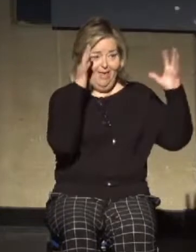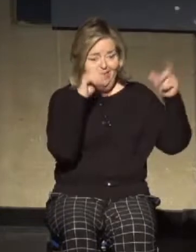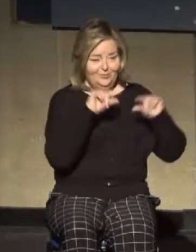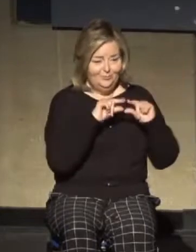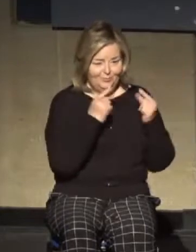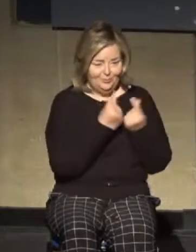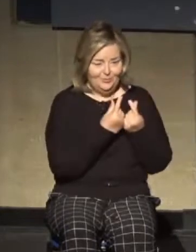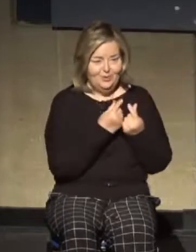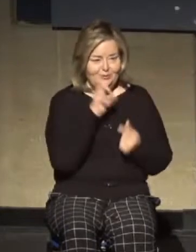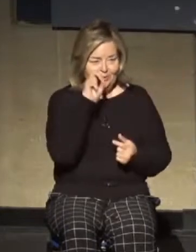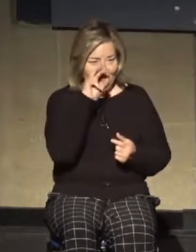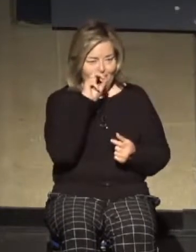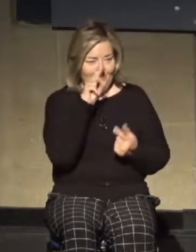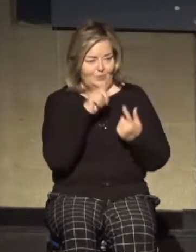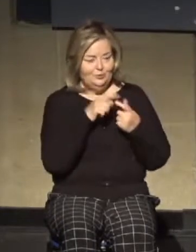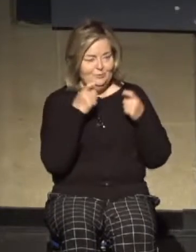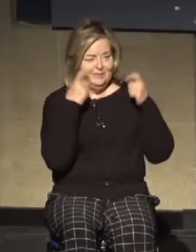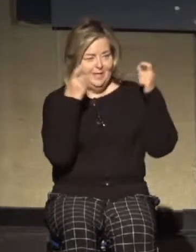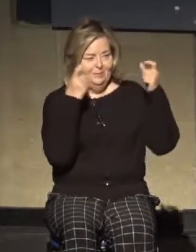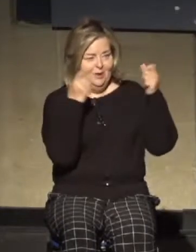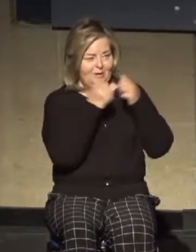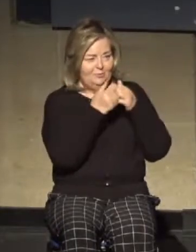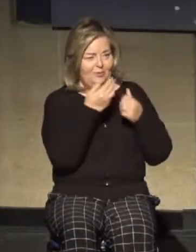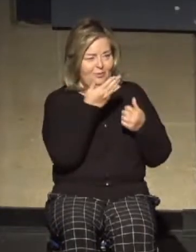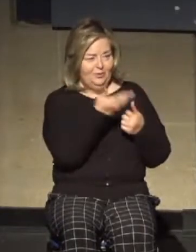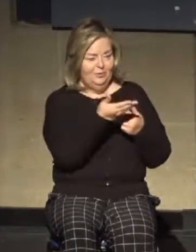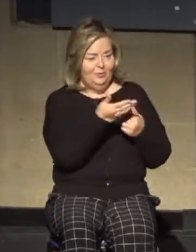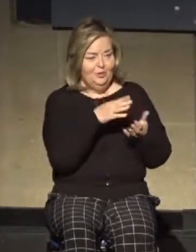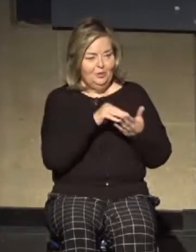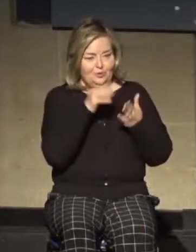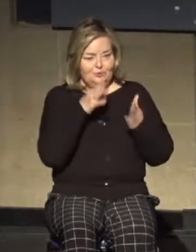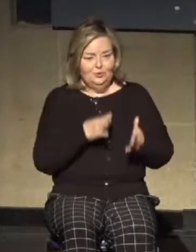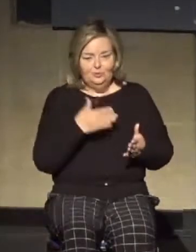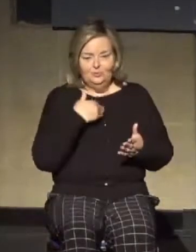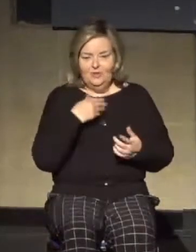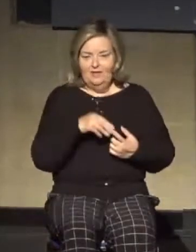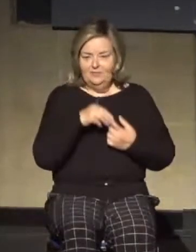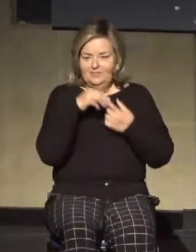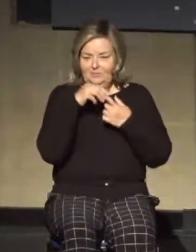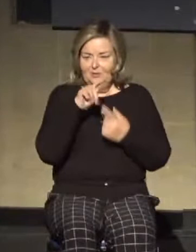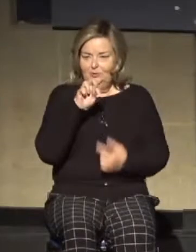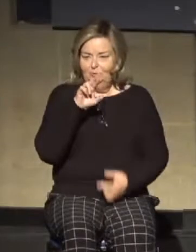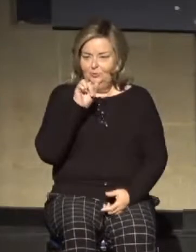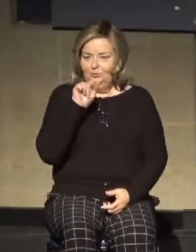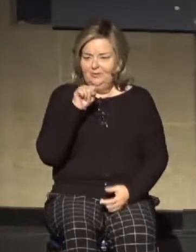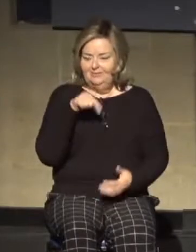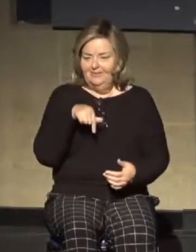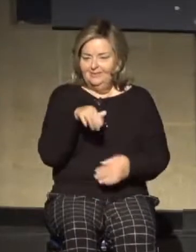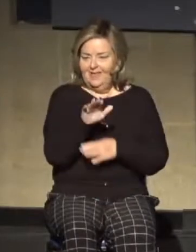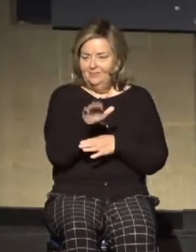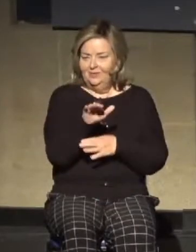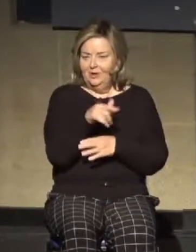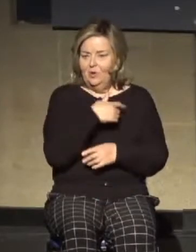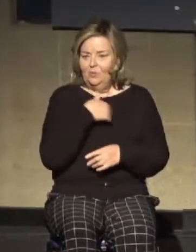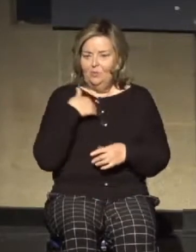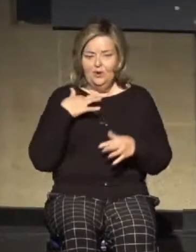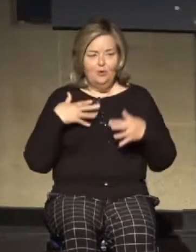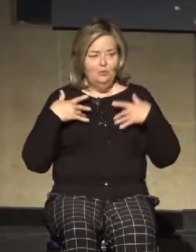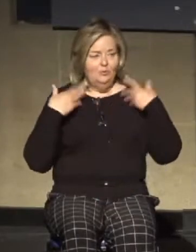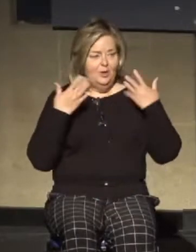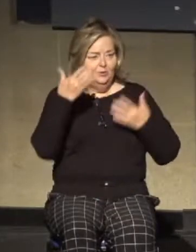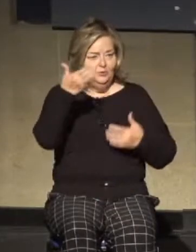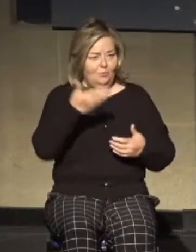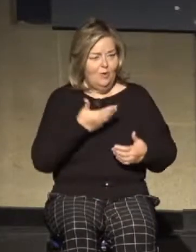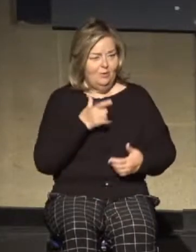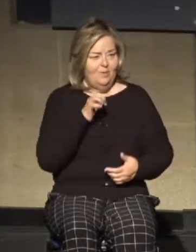Look forward to celebrating with all of you. Students, we have a special treat for you this afternoon. We are thrilled to welcome back